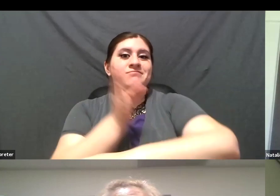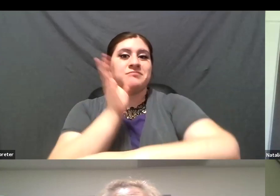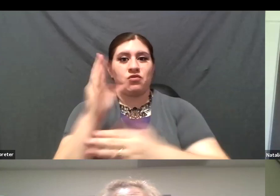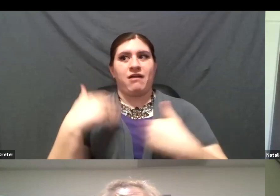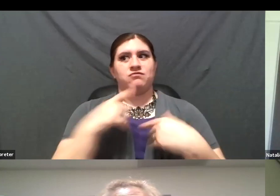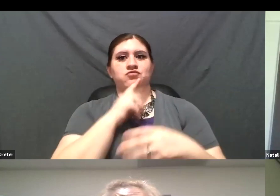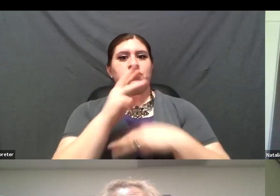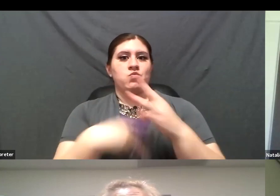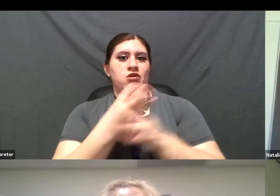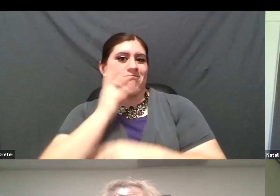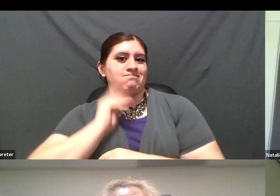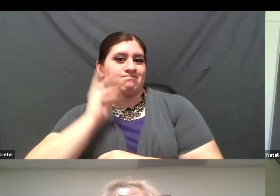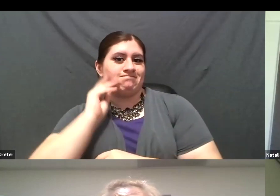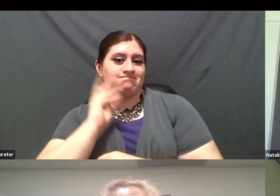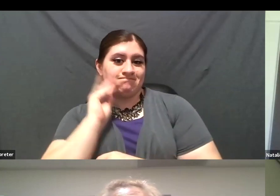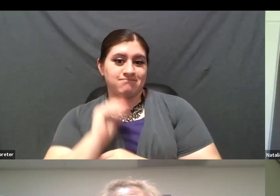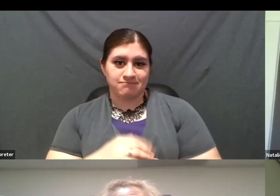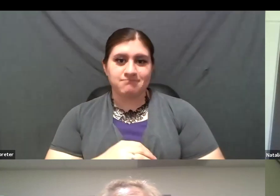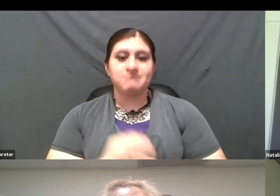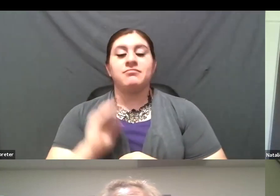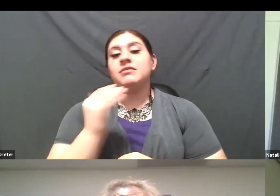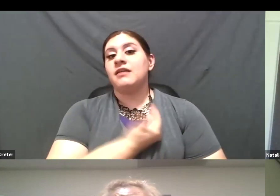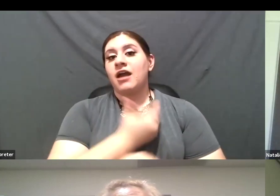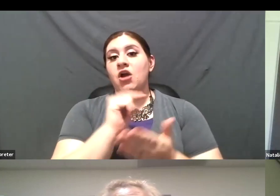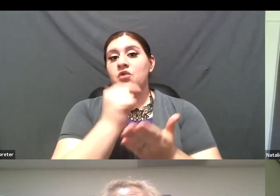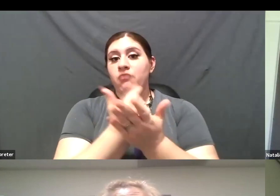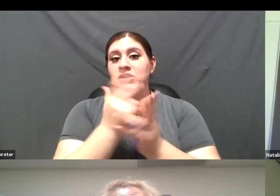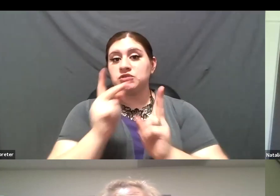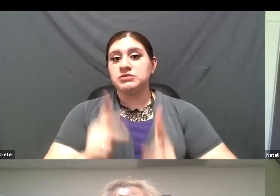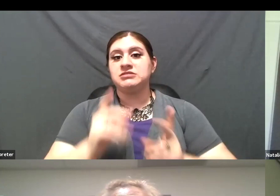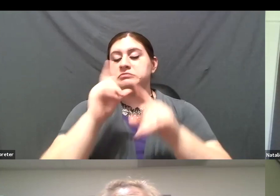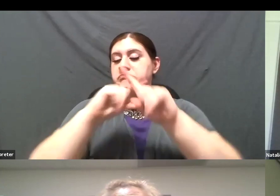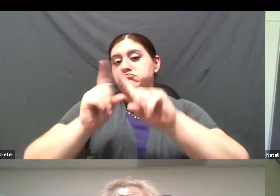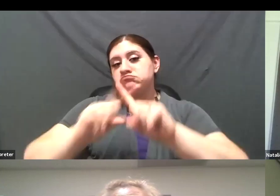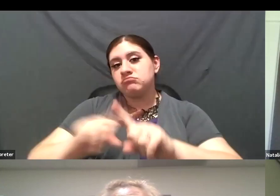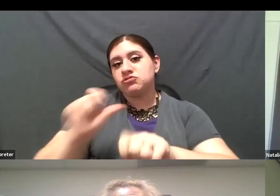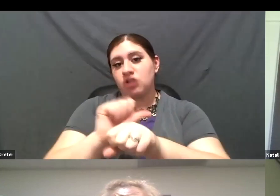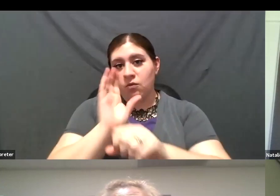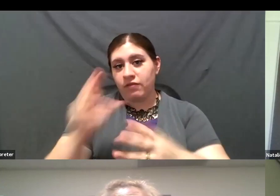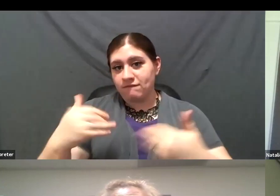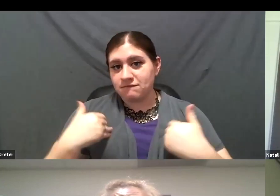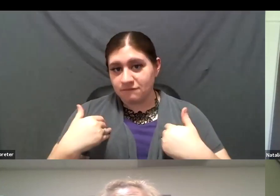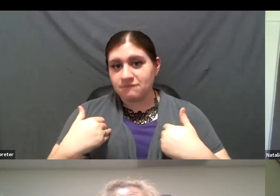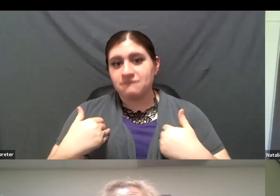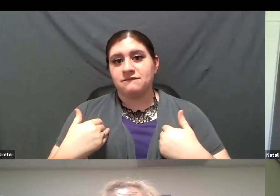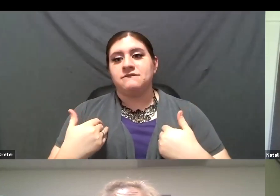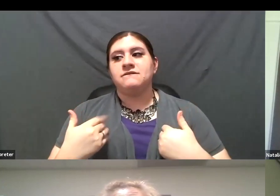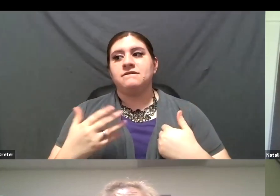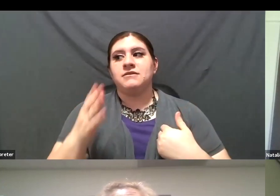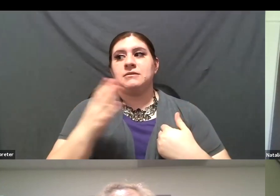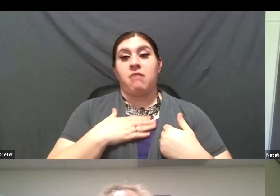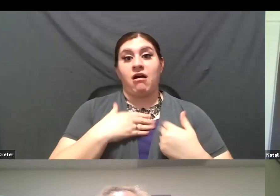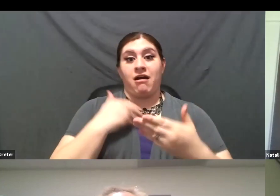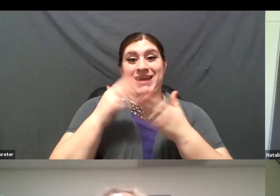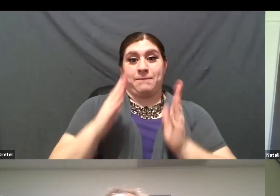practical experience. Our graduates take jobs in a number of areas. My next door neighbor,